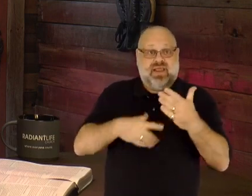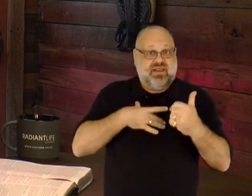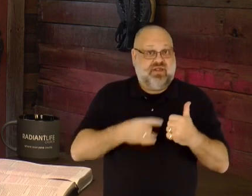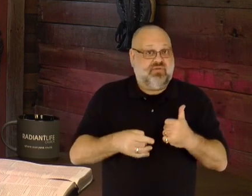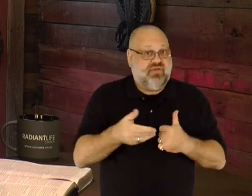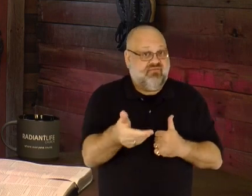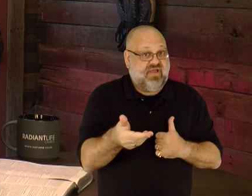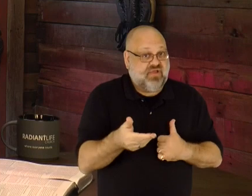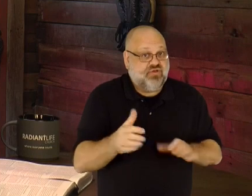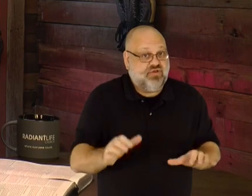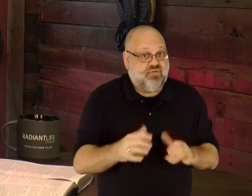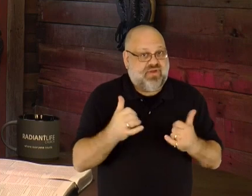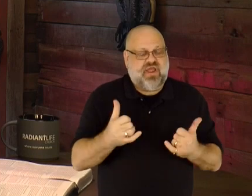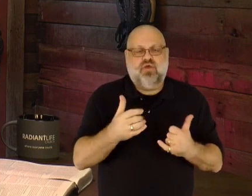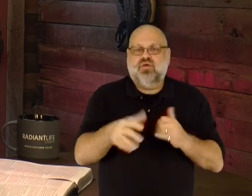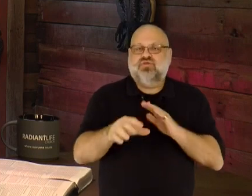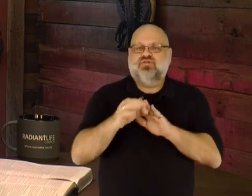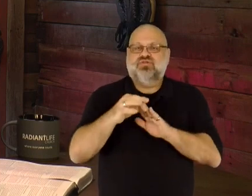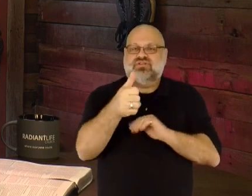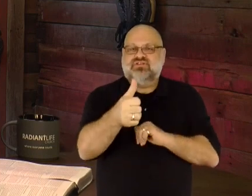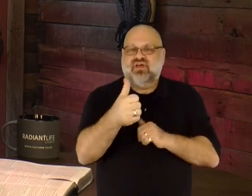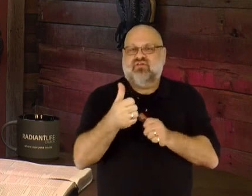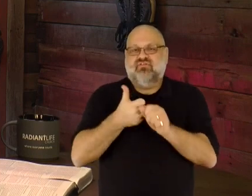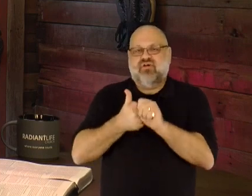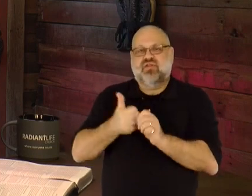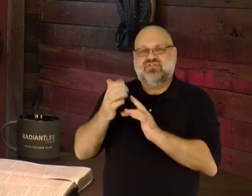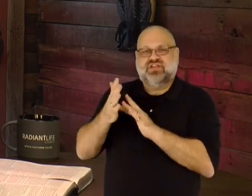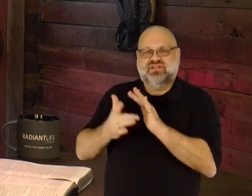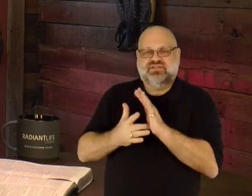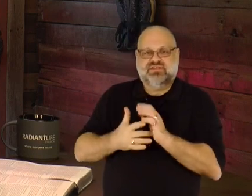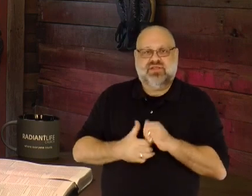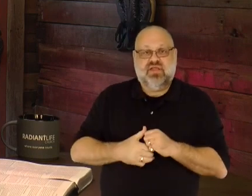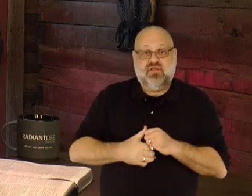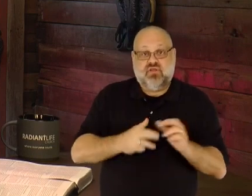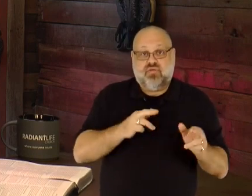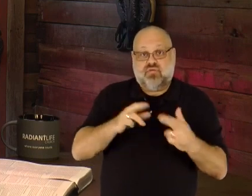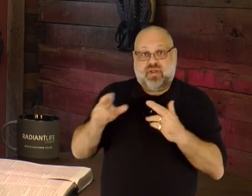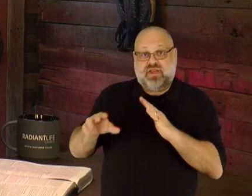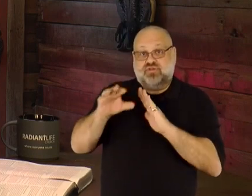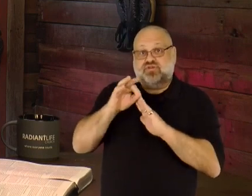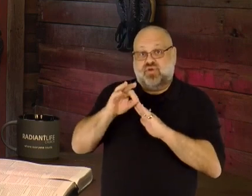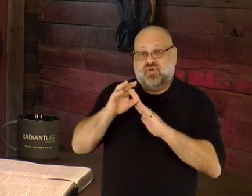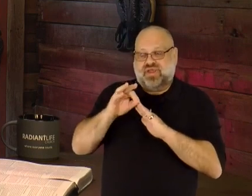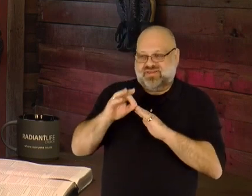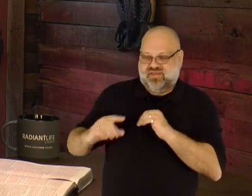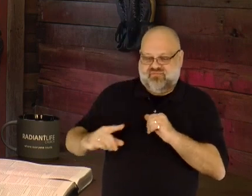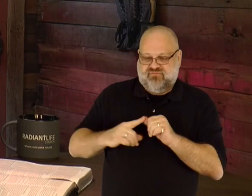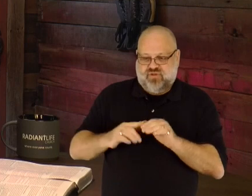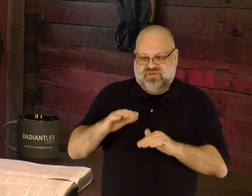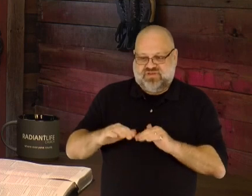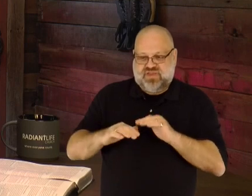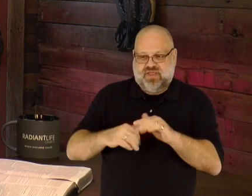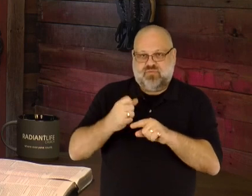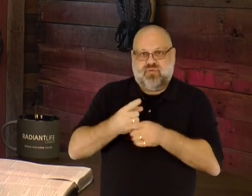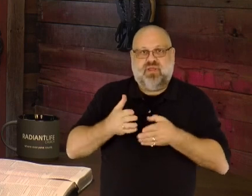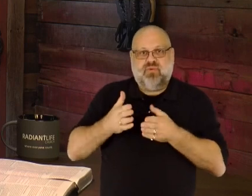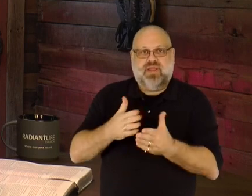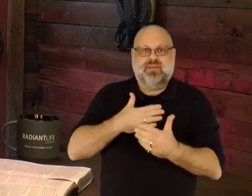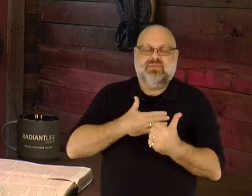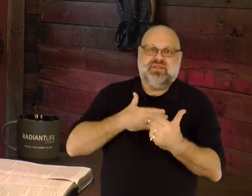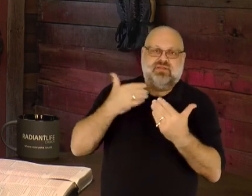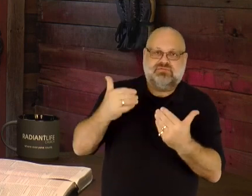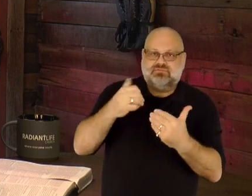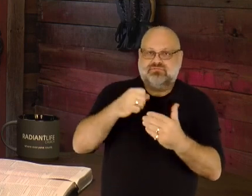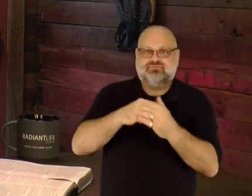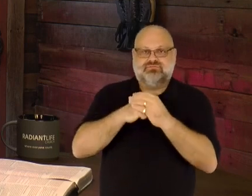do right now, to choose for yourself to follow Jesus. If you're ready to make that choice and take that first step in the right direction, then please